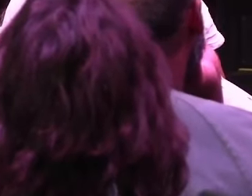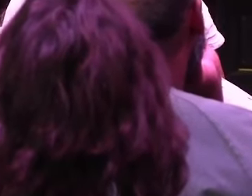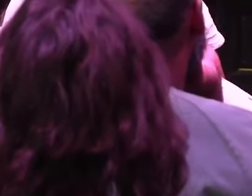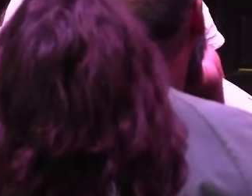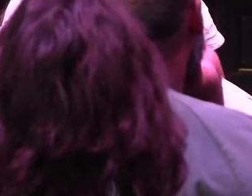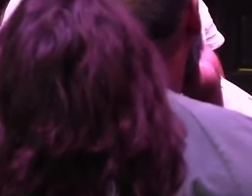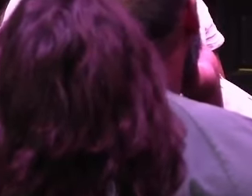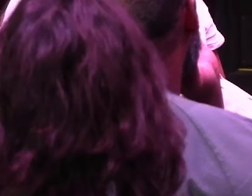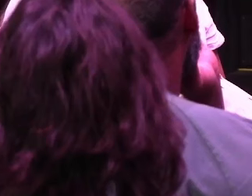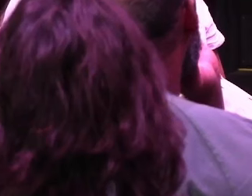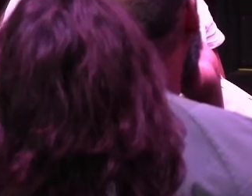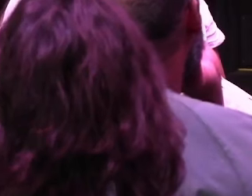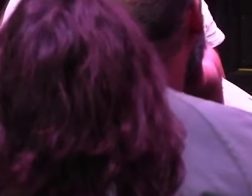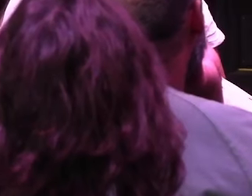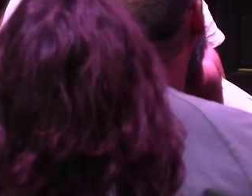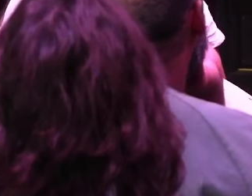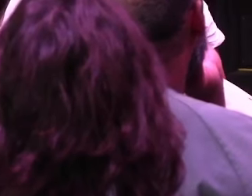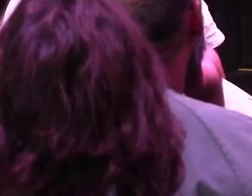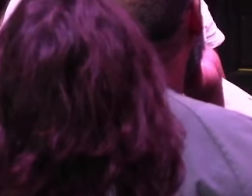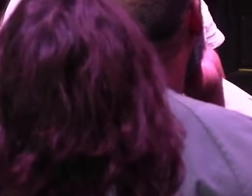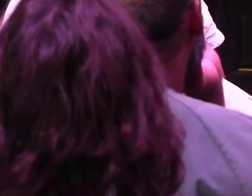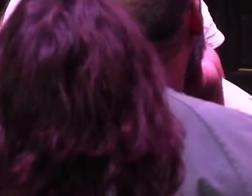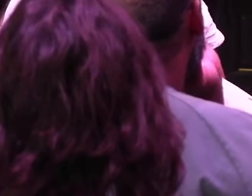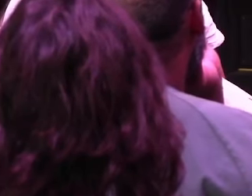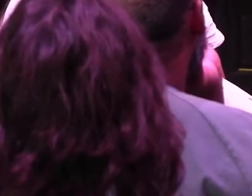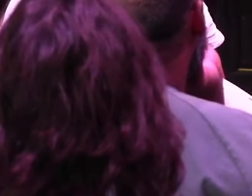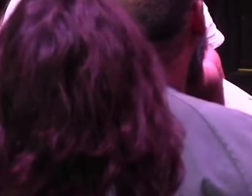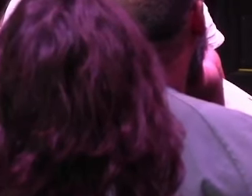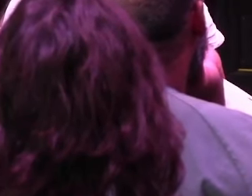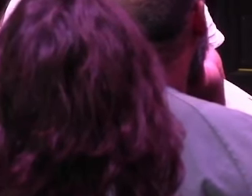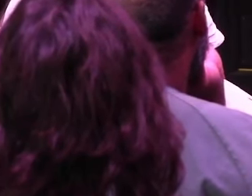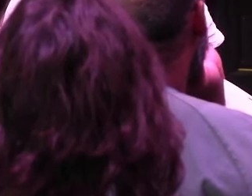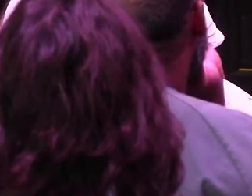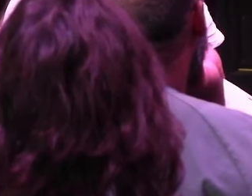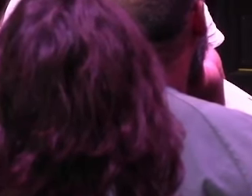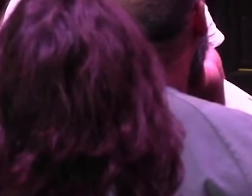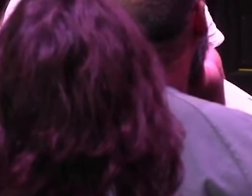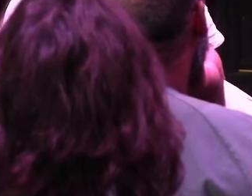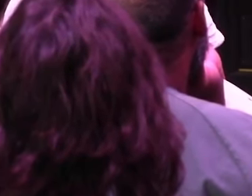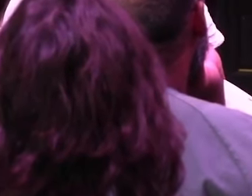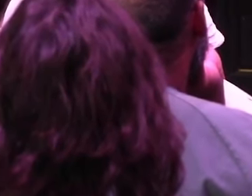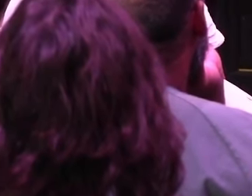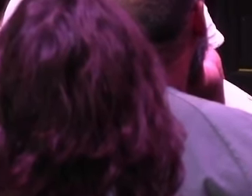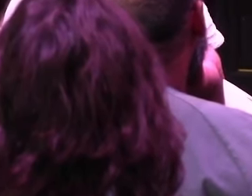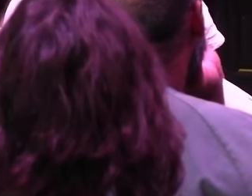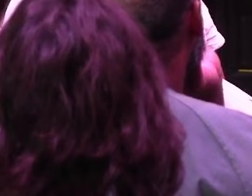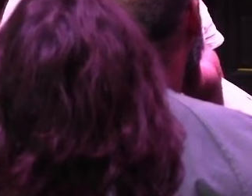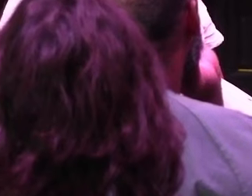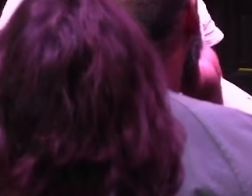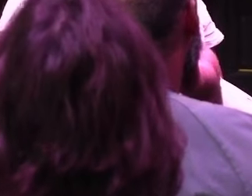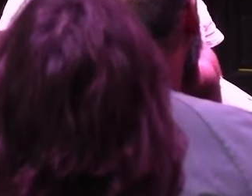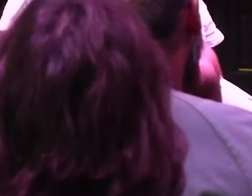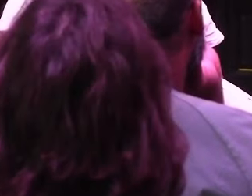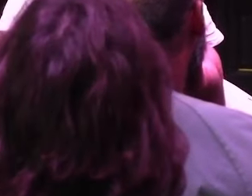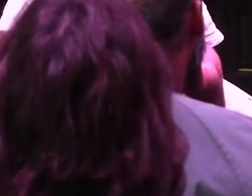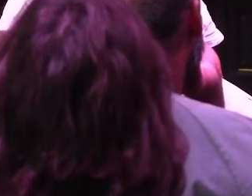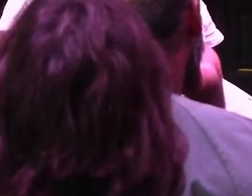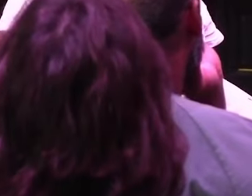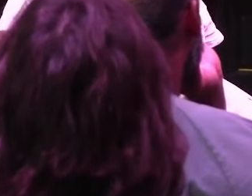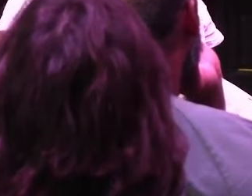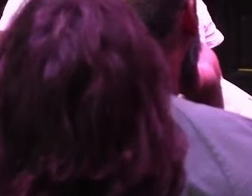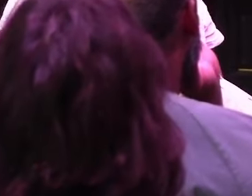to include children. And also just for Cleveland Public Theater, how that has actually been the entry into families